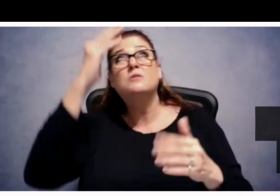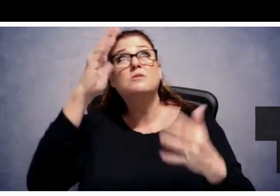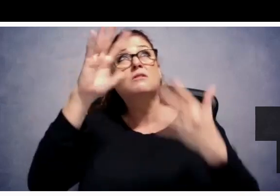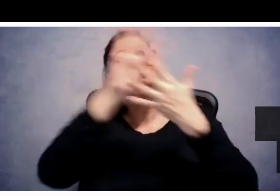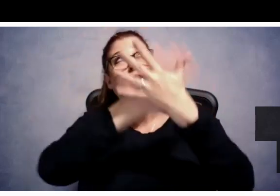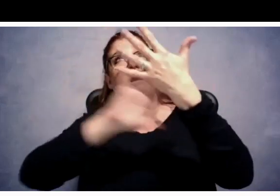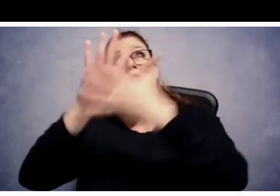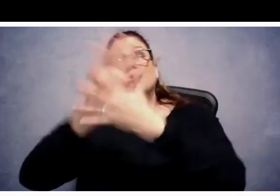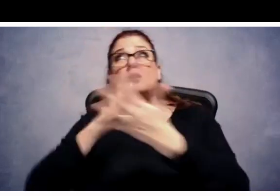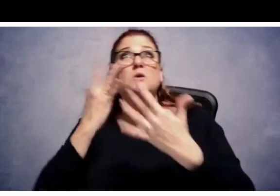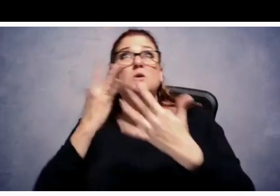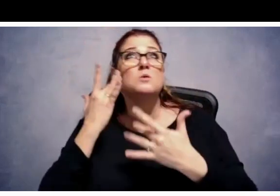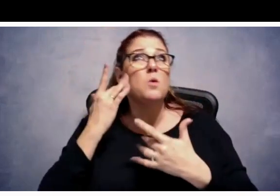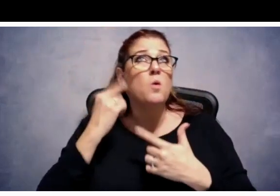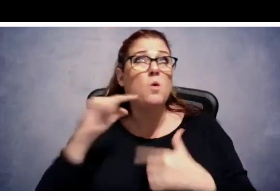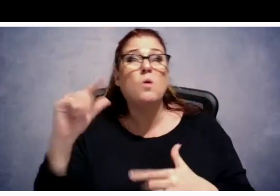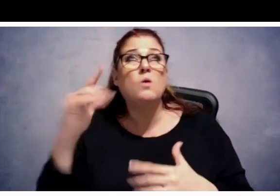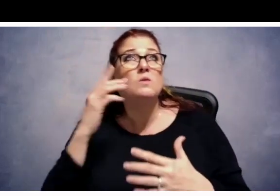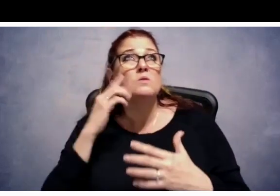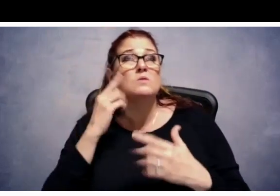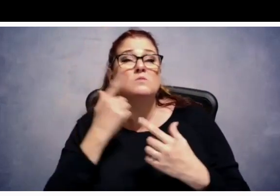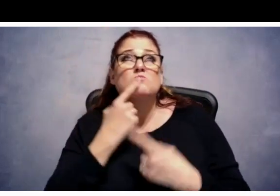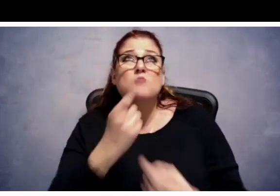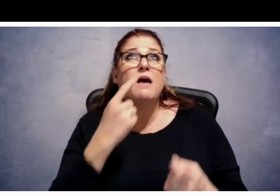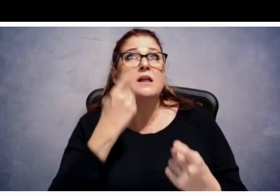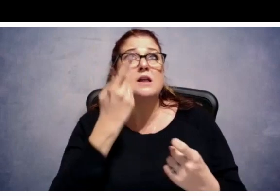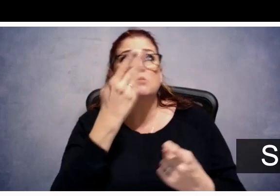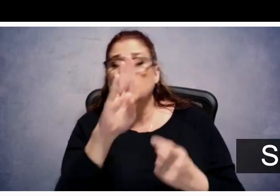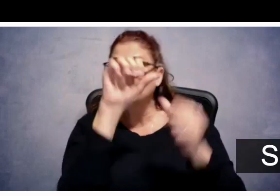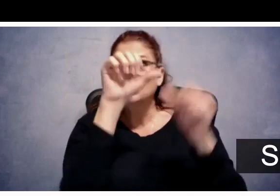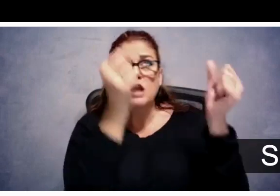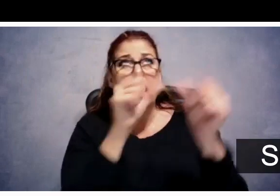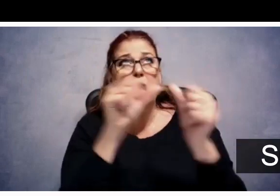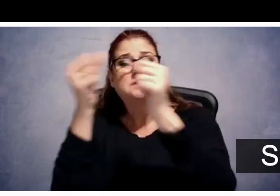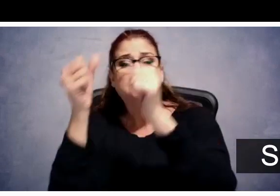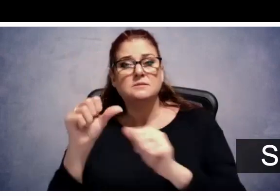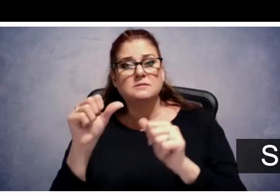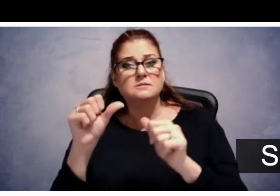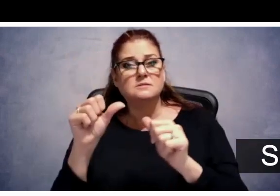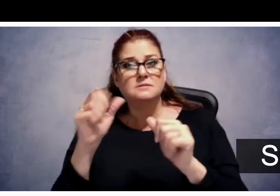with gold, red, and blue shapes.